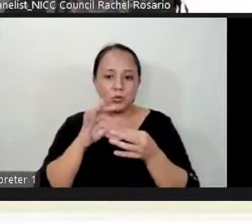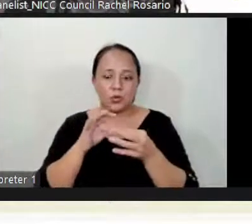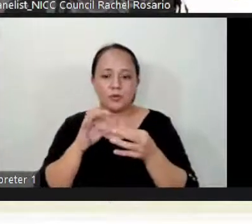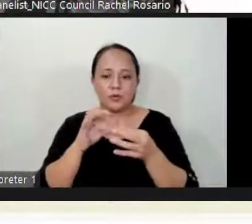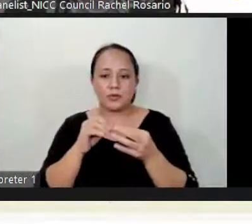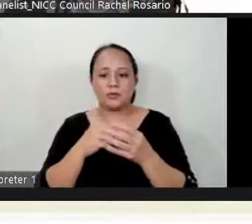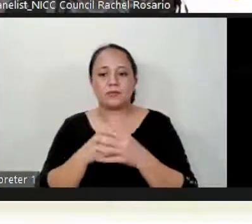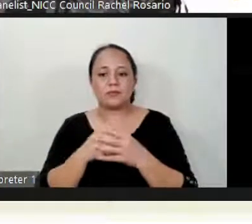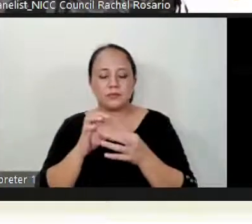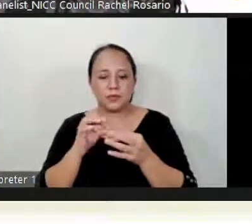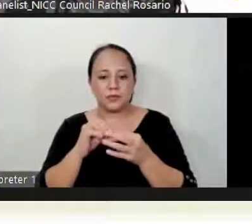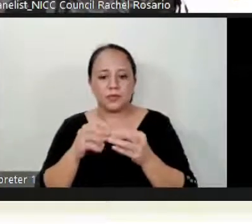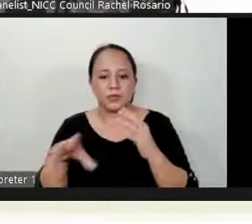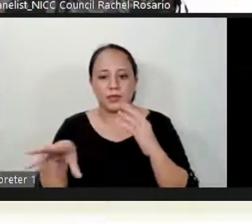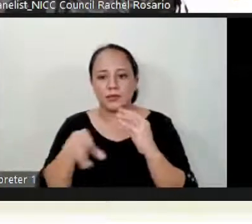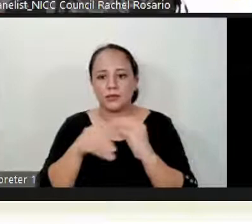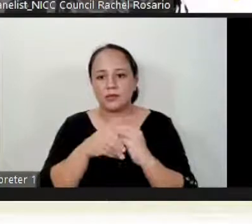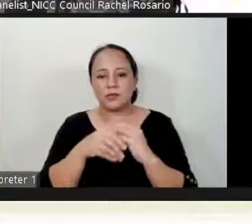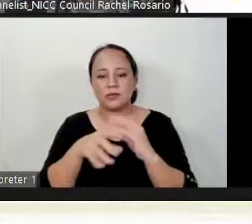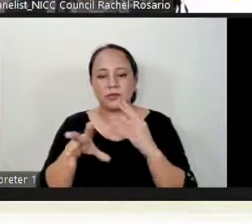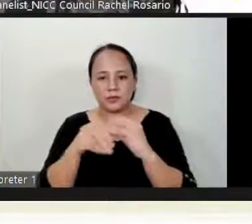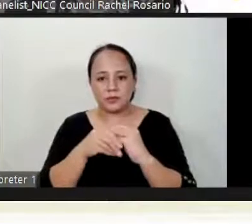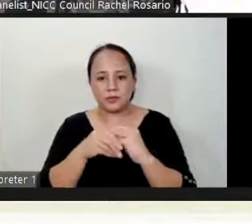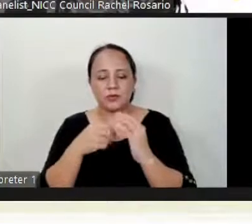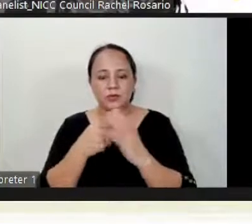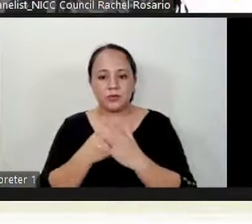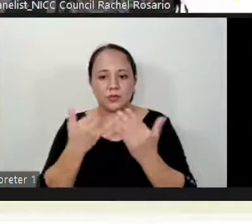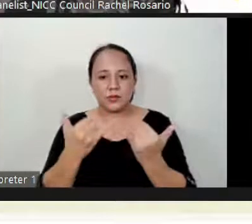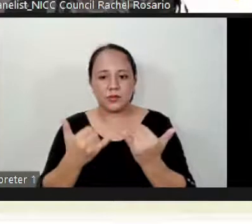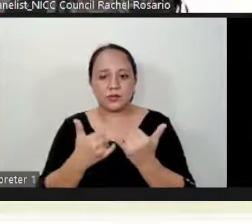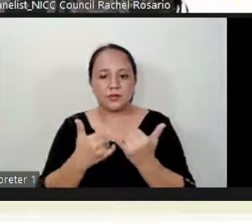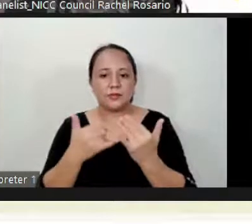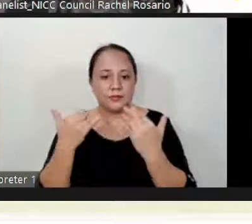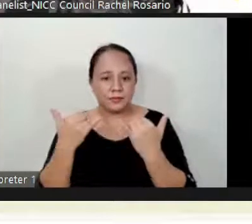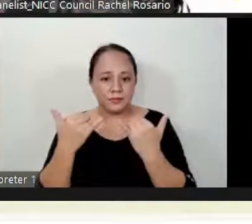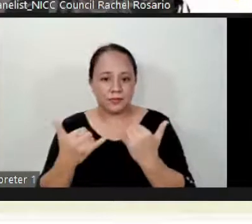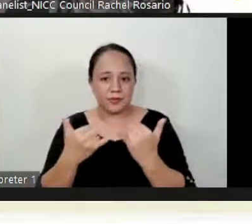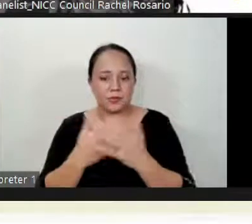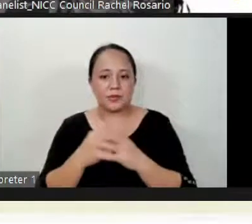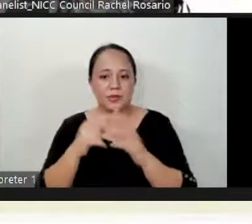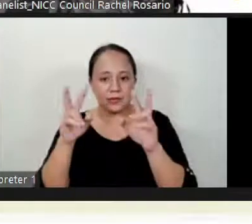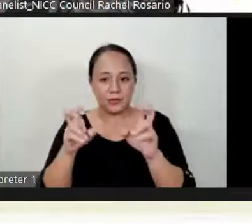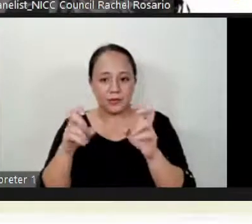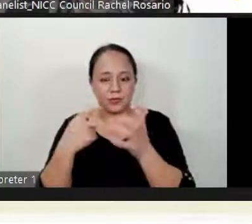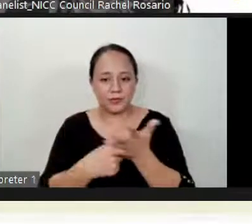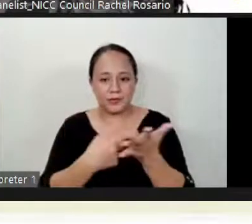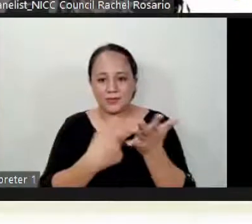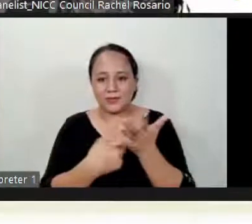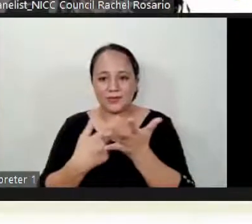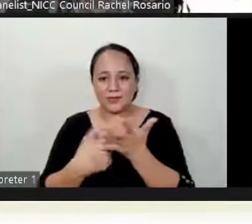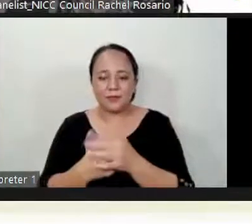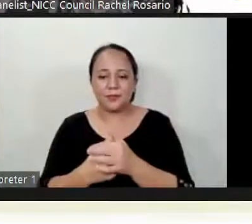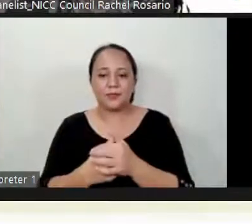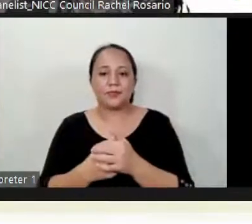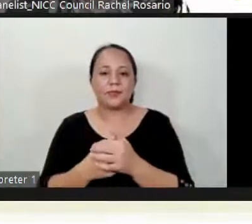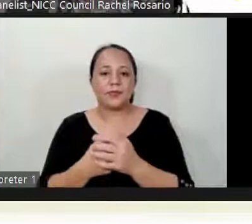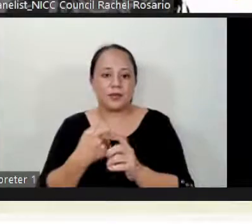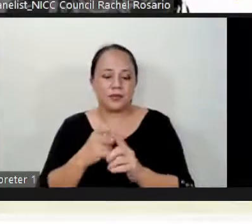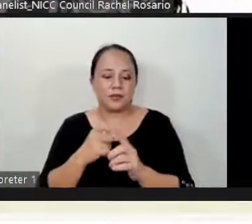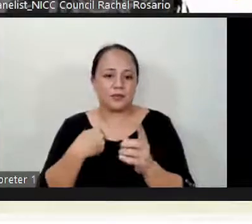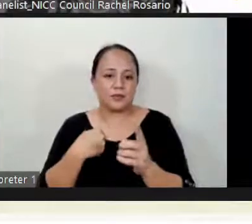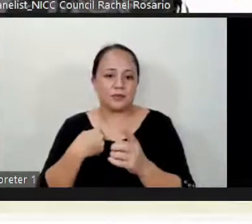box in addition to this topic we're talking about, from